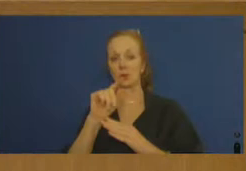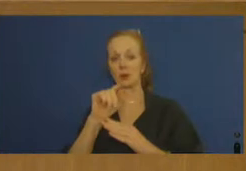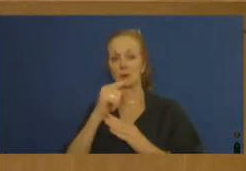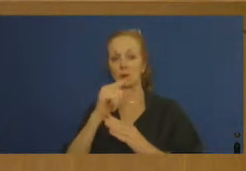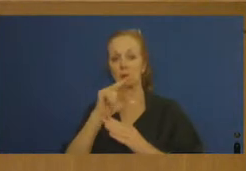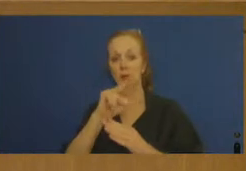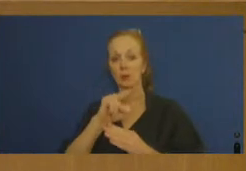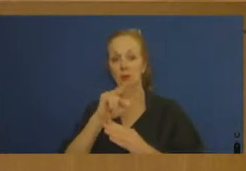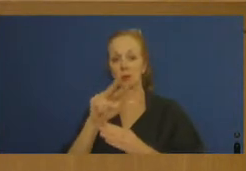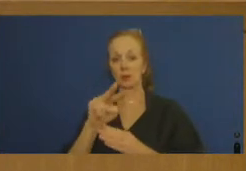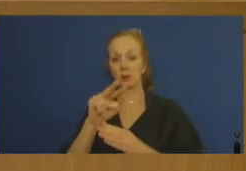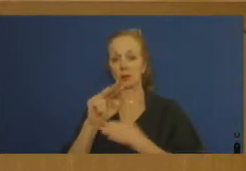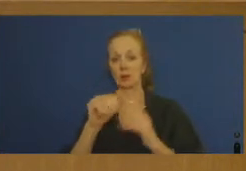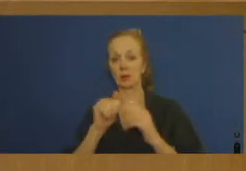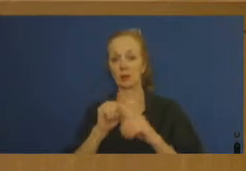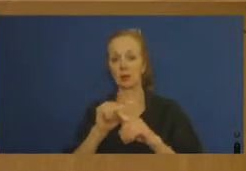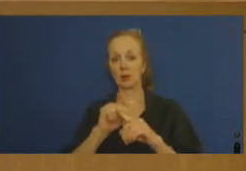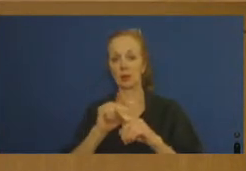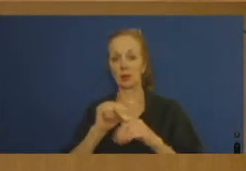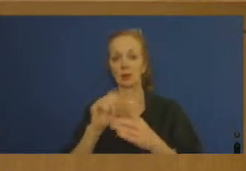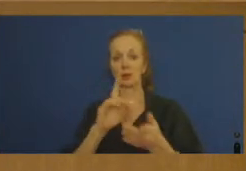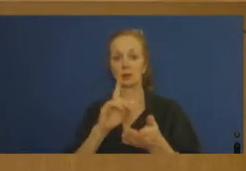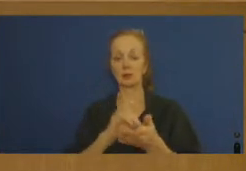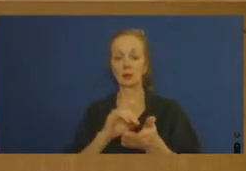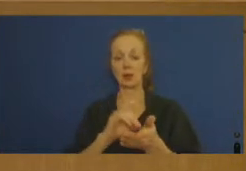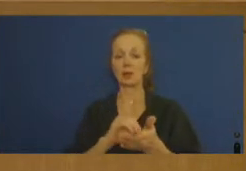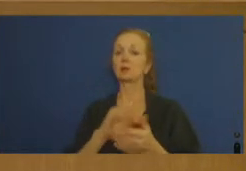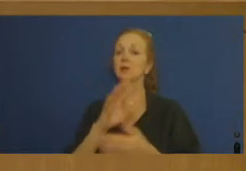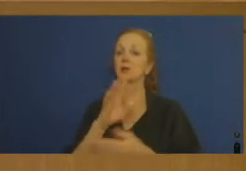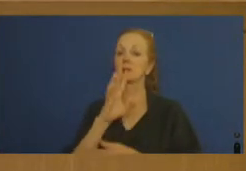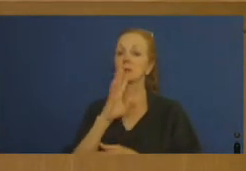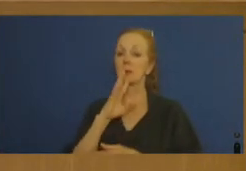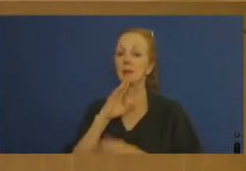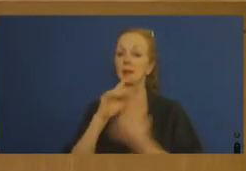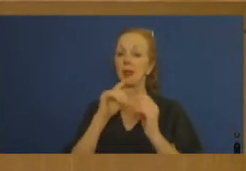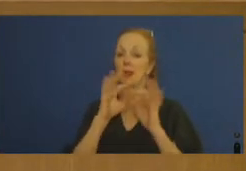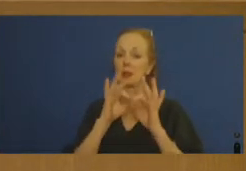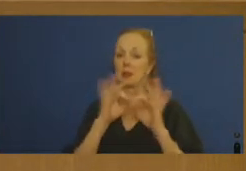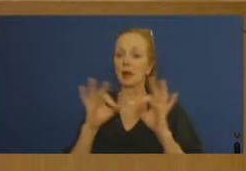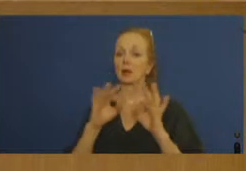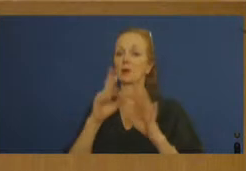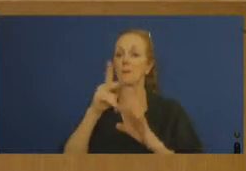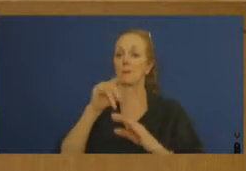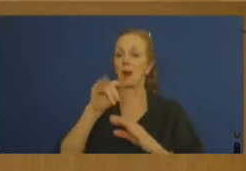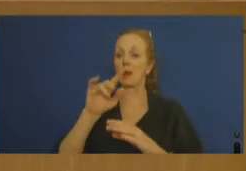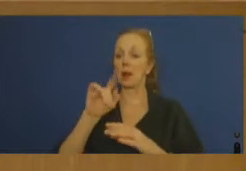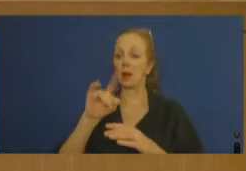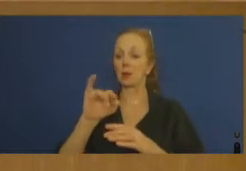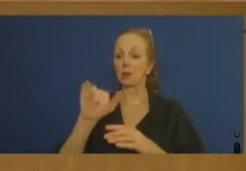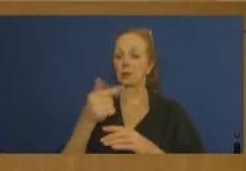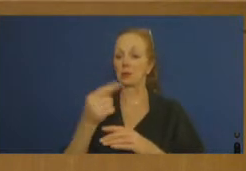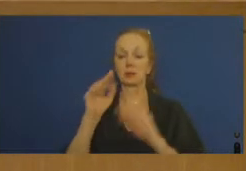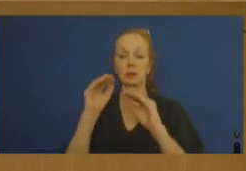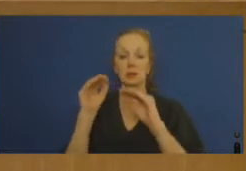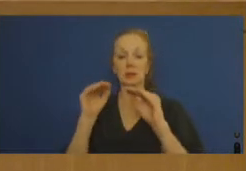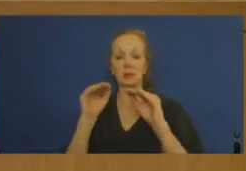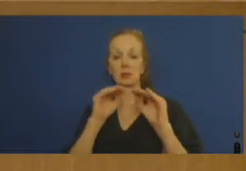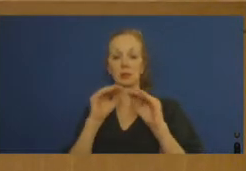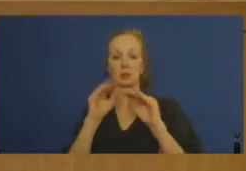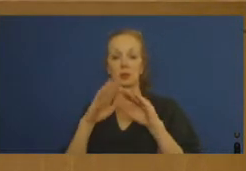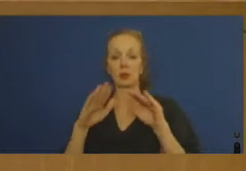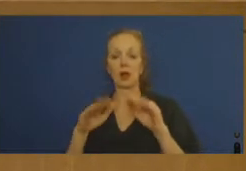I've been practicing as a pediatric speech language pathologist. I have dedicated my career to teaching children how to communicate and